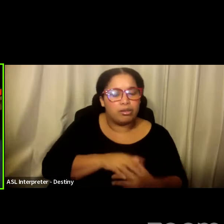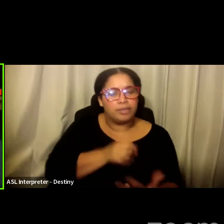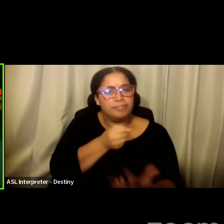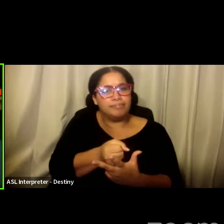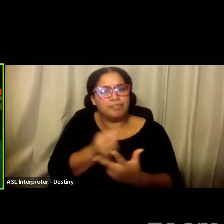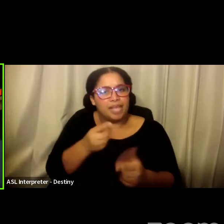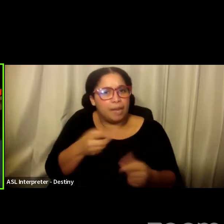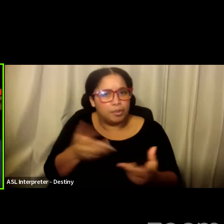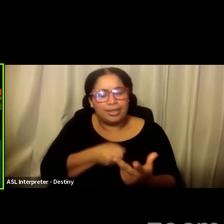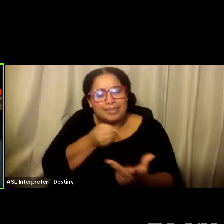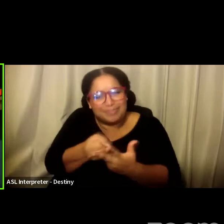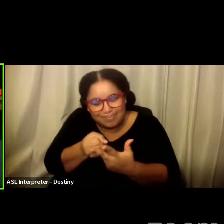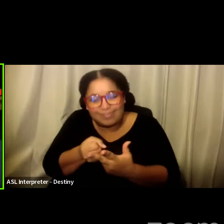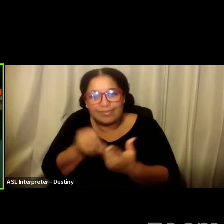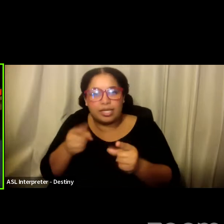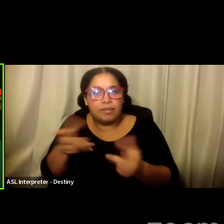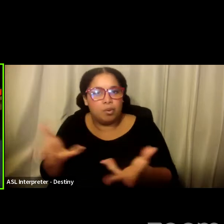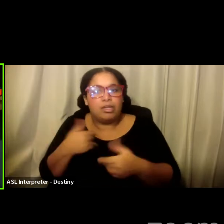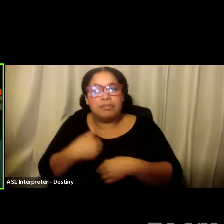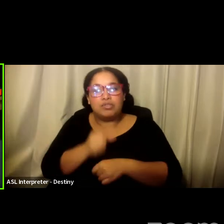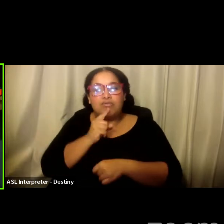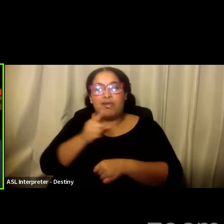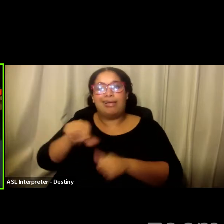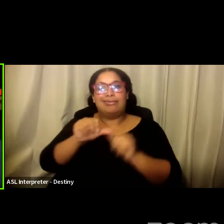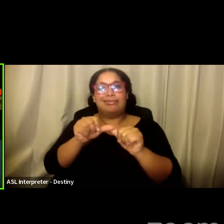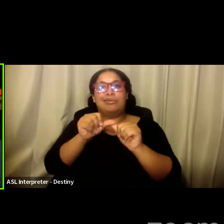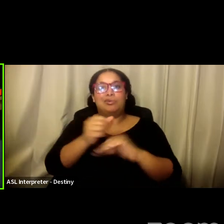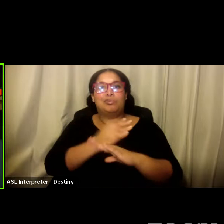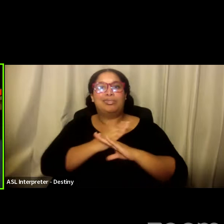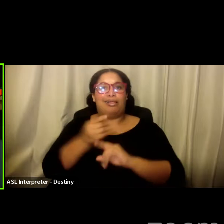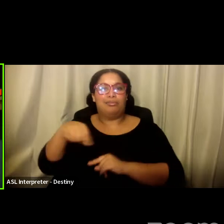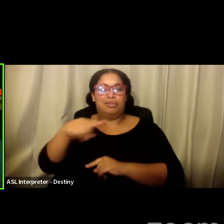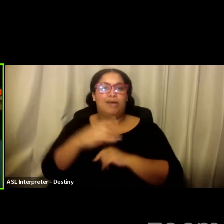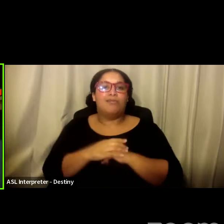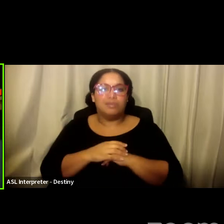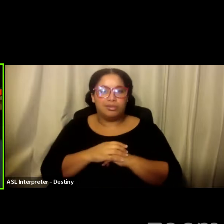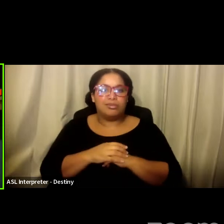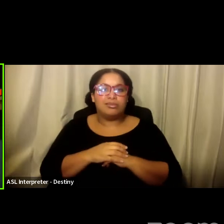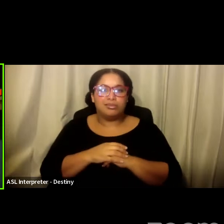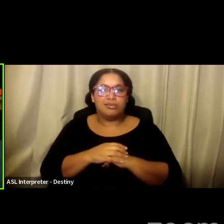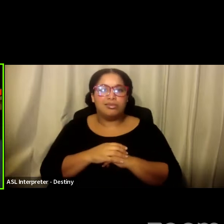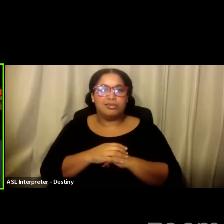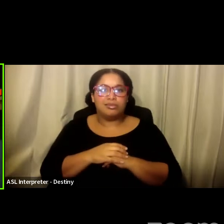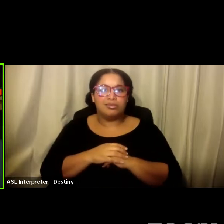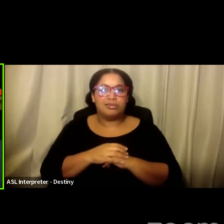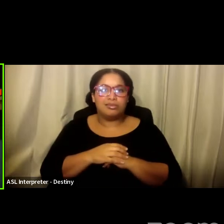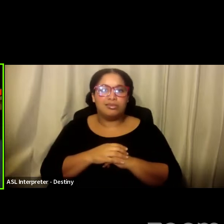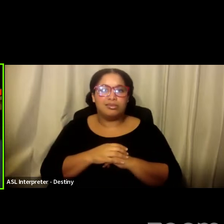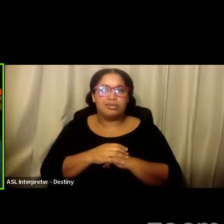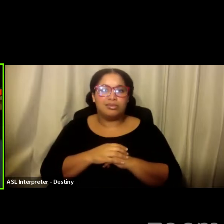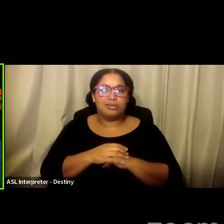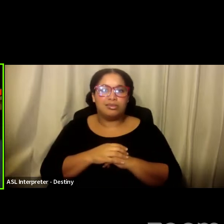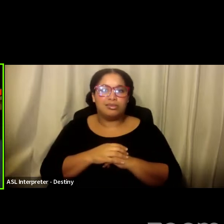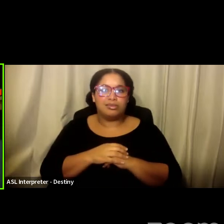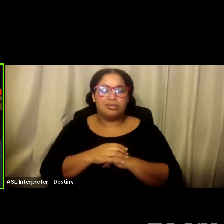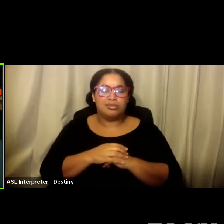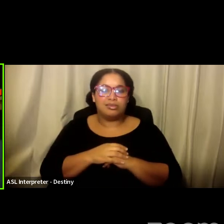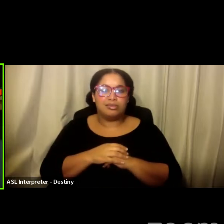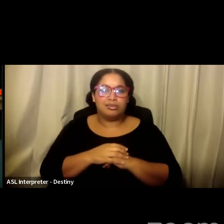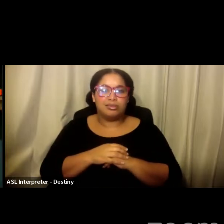themselves. Yes, that's Dr. Road. Okay. Other comments? Dr.